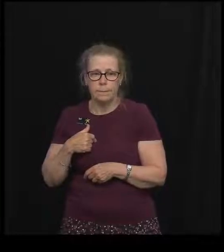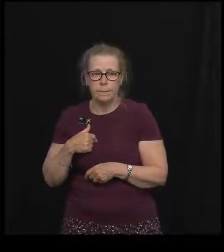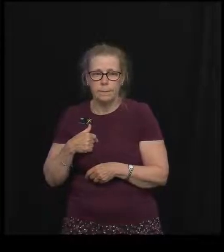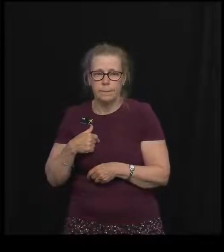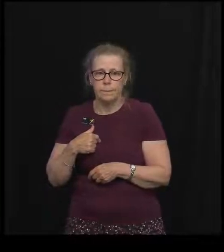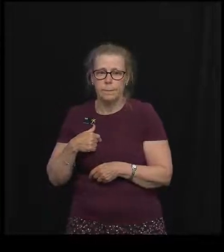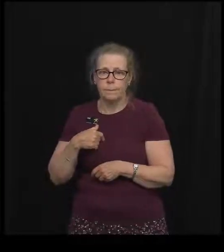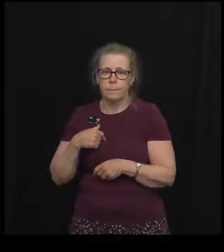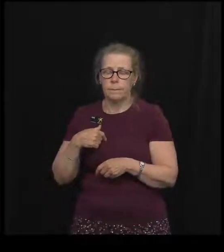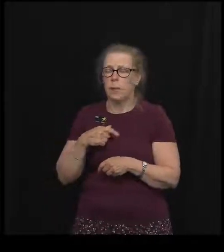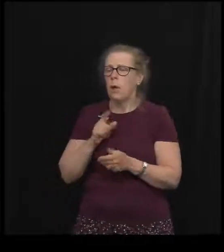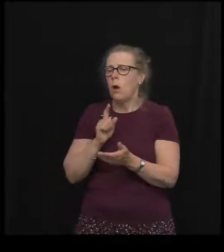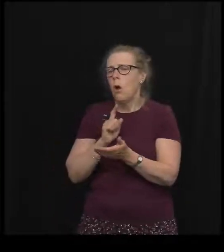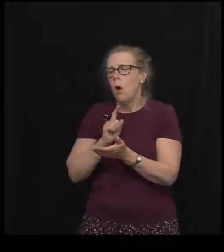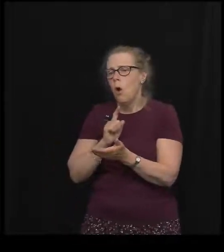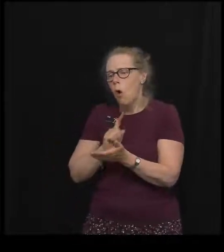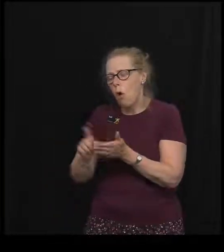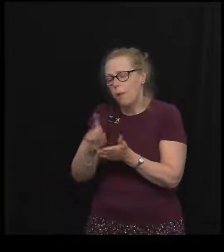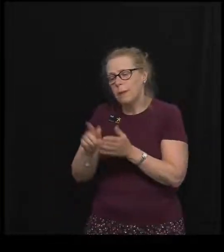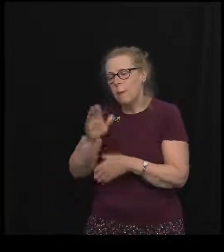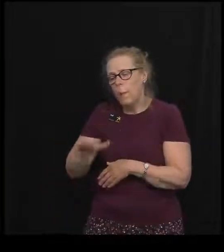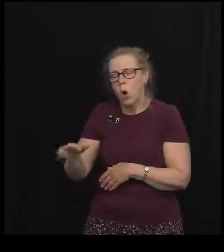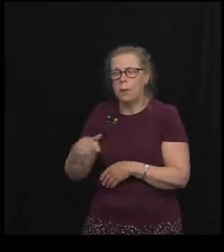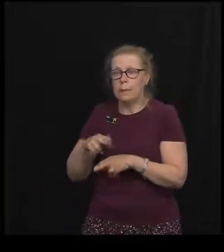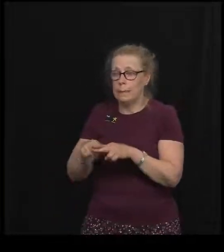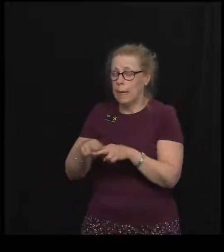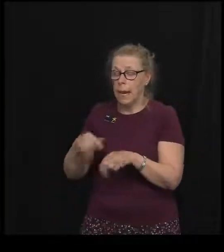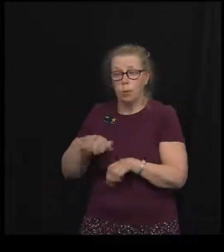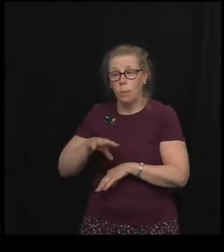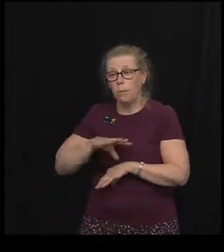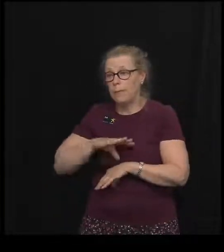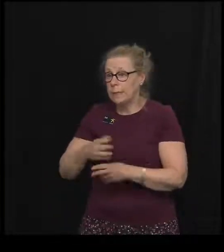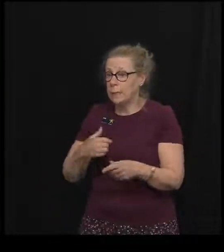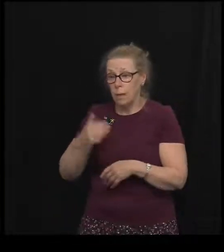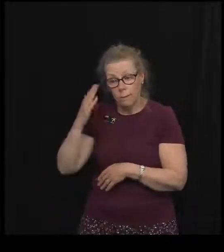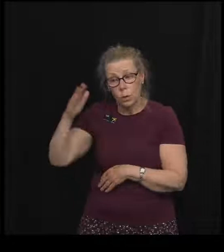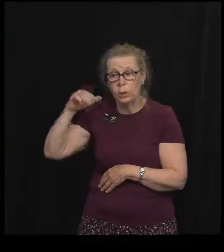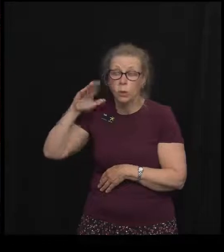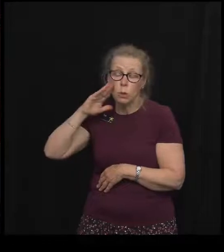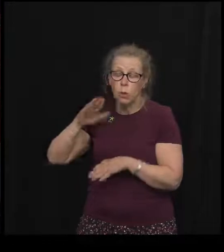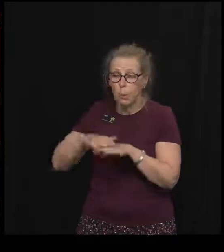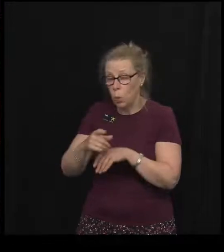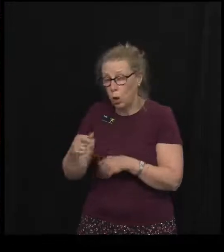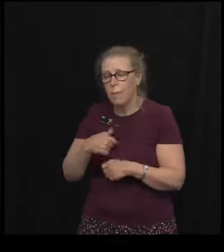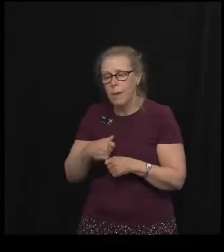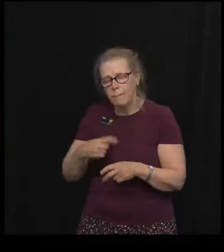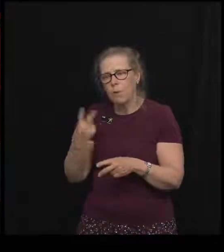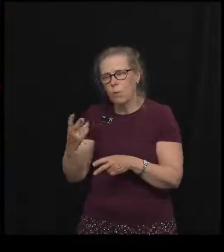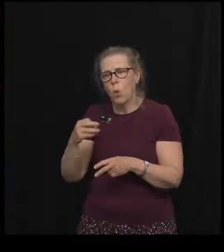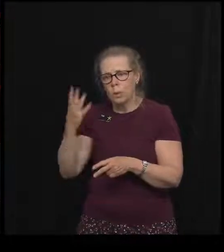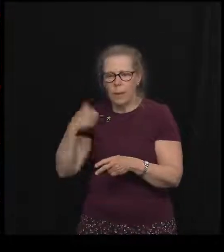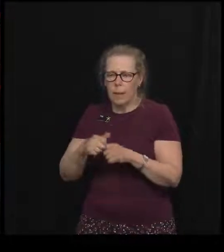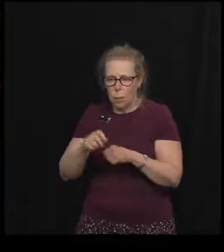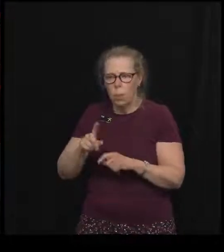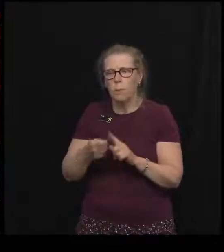silence? Because quite often they do feel unlistened and unheard, even when they do speak out. Okay, thank you. We have a few minutes and we have a very